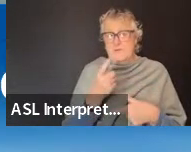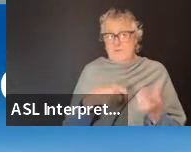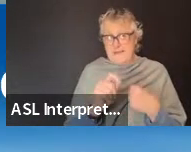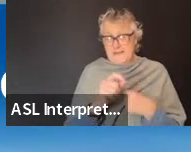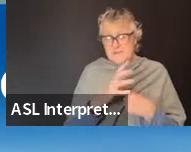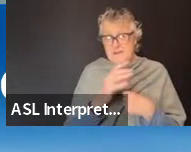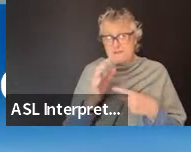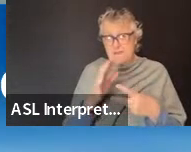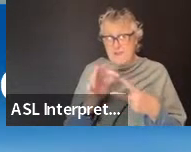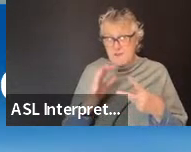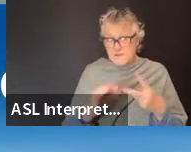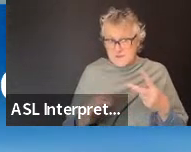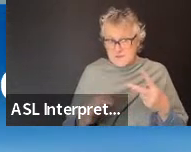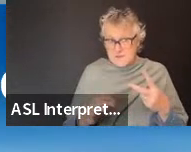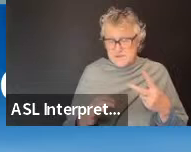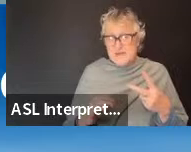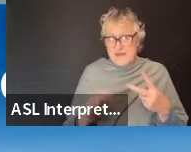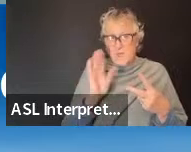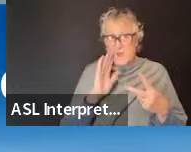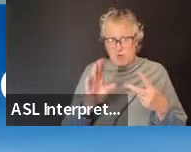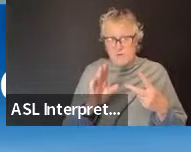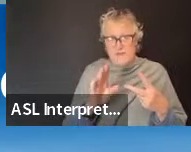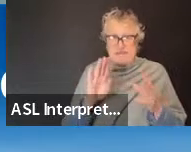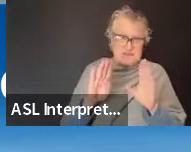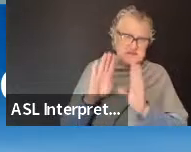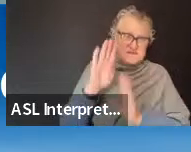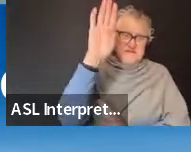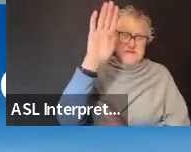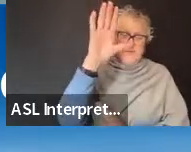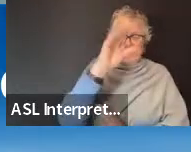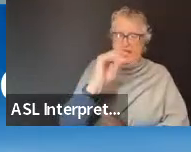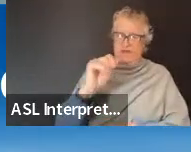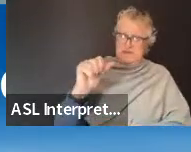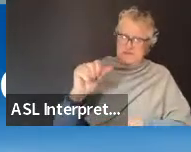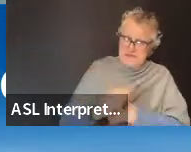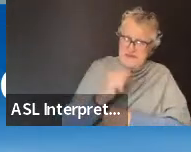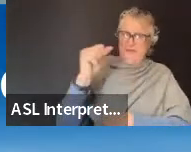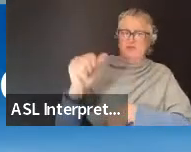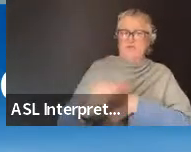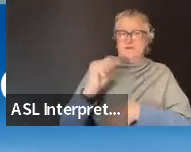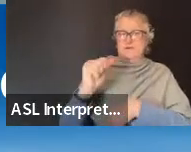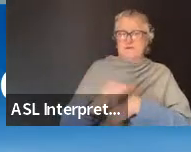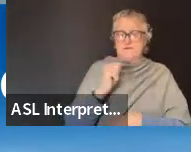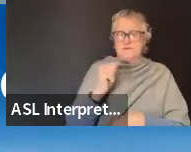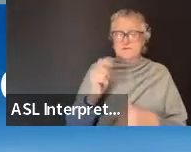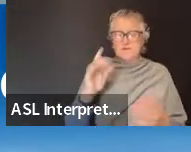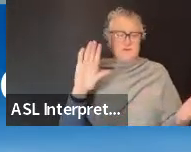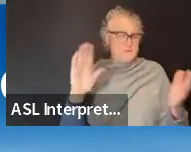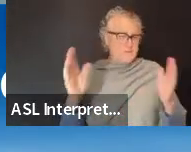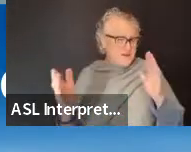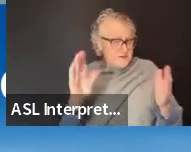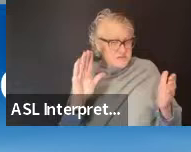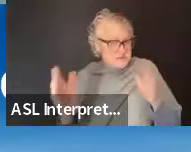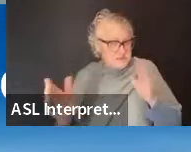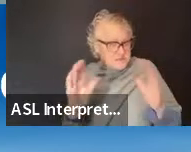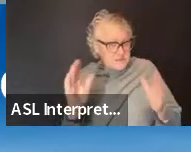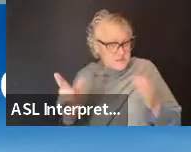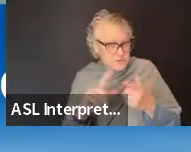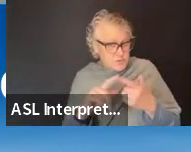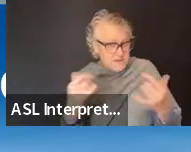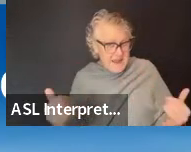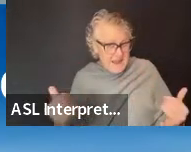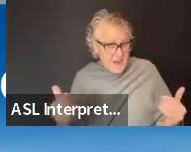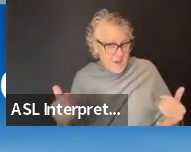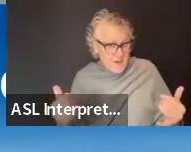be steep and dangerous. So just a comparison, the maximum grade on the existing bridge is